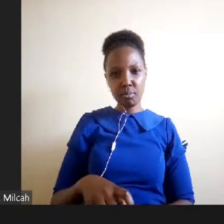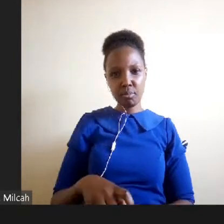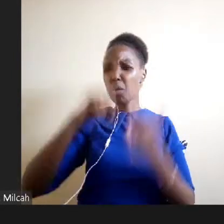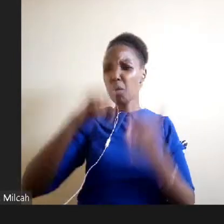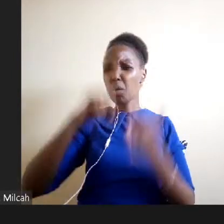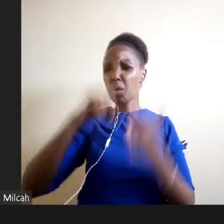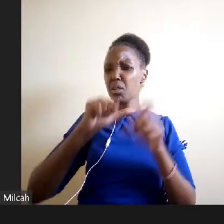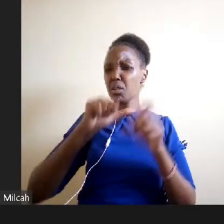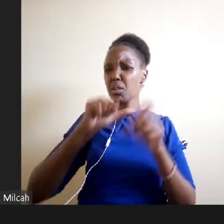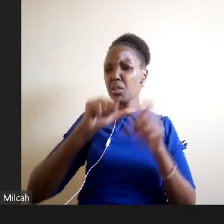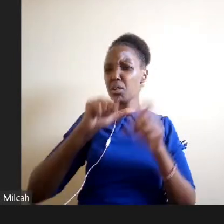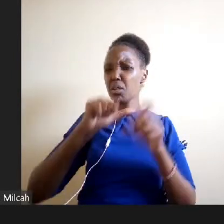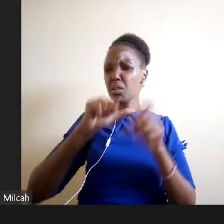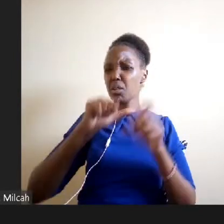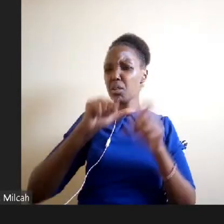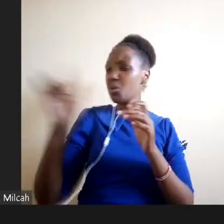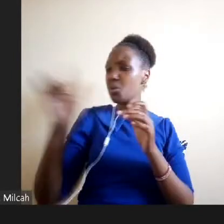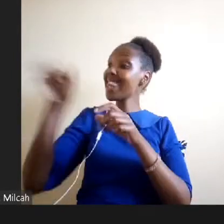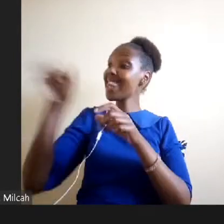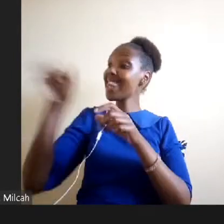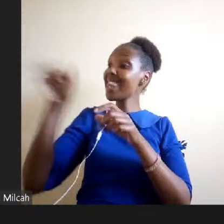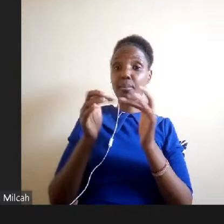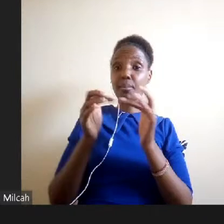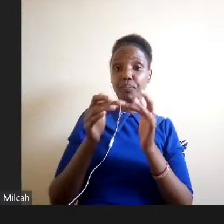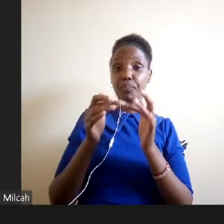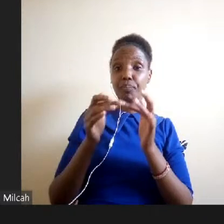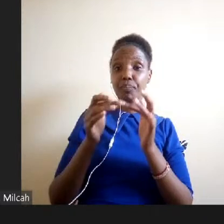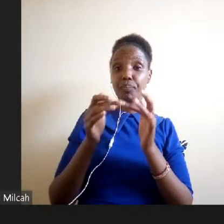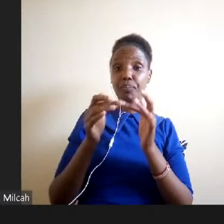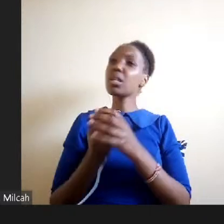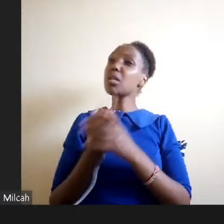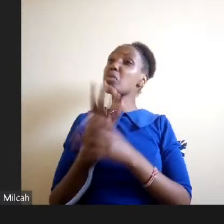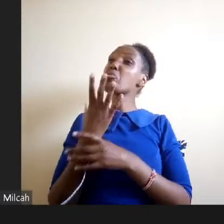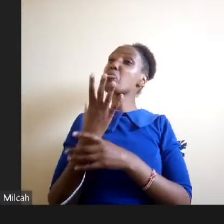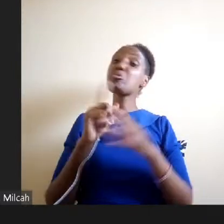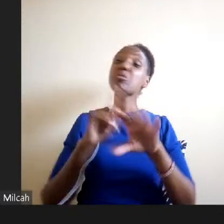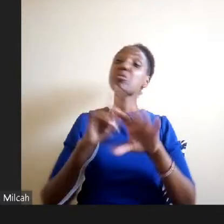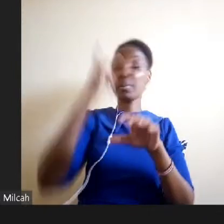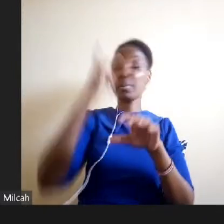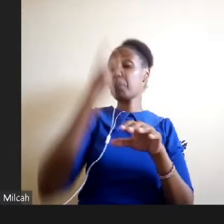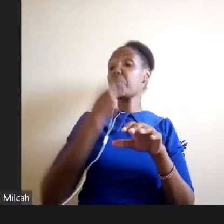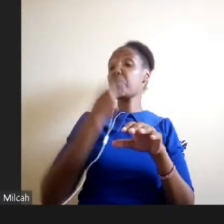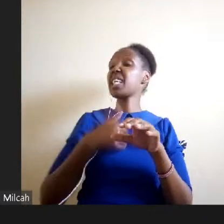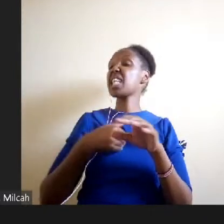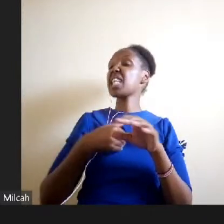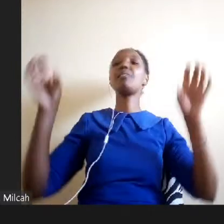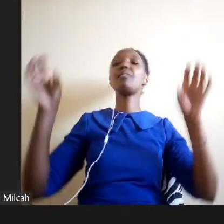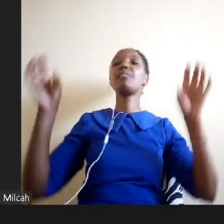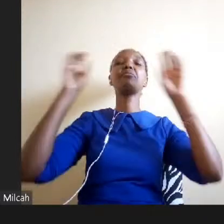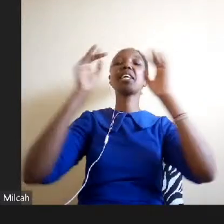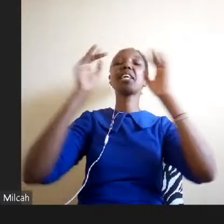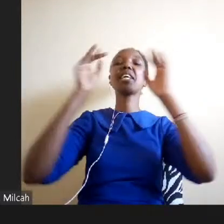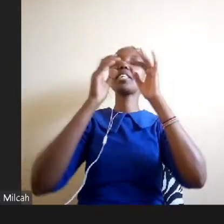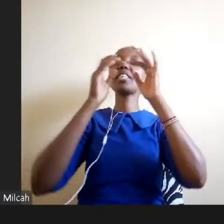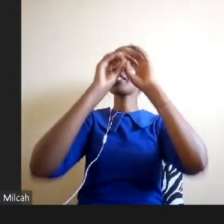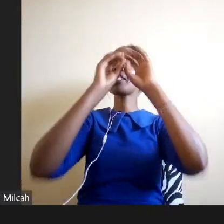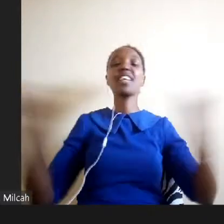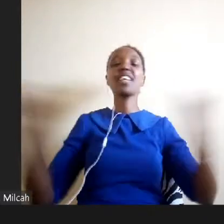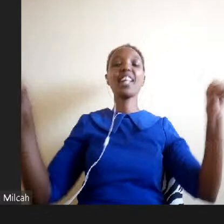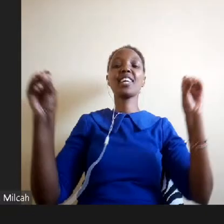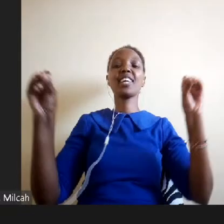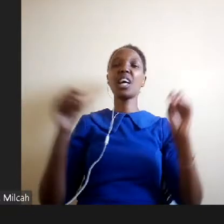I know we grew up in a day where there was no technology. We didn't have the internet when we were growing up. And so for us, bullying